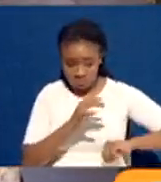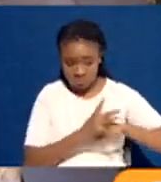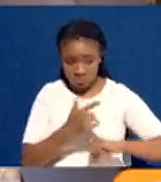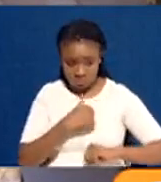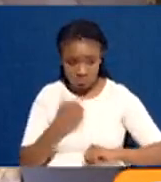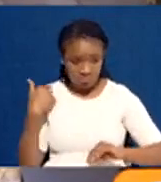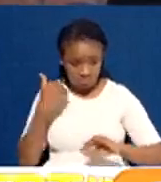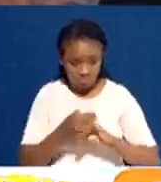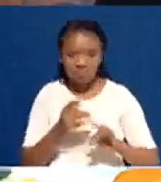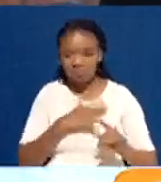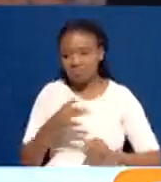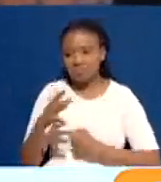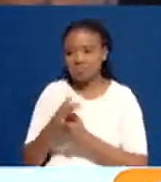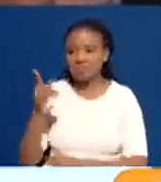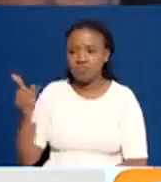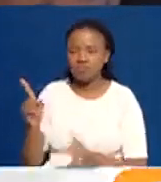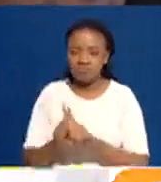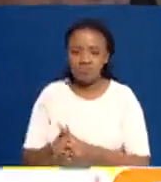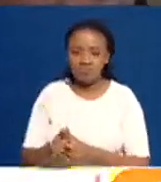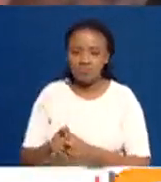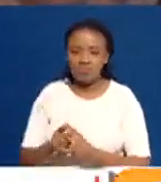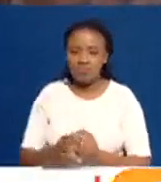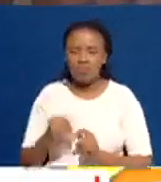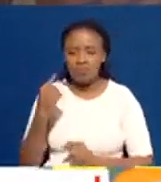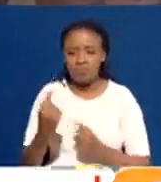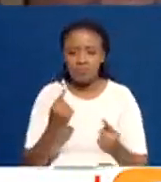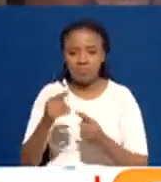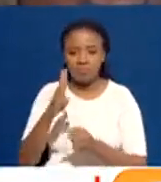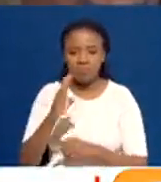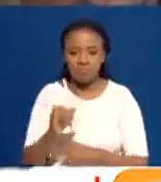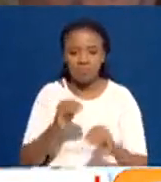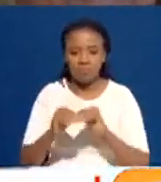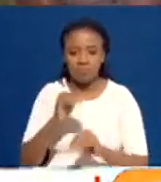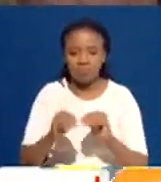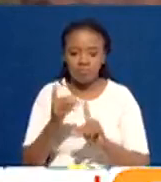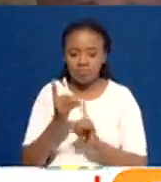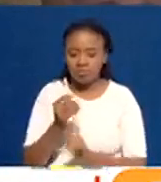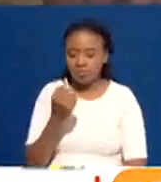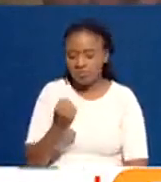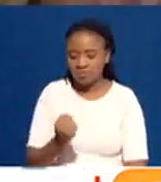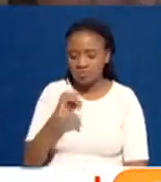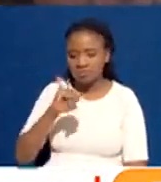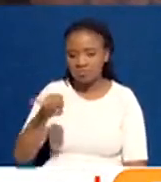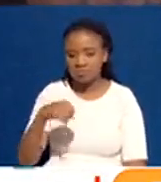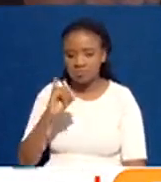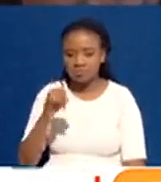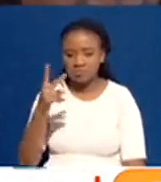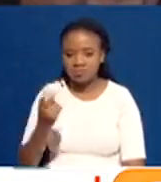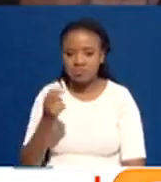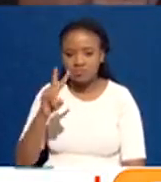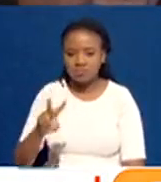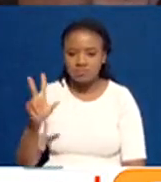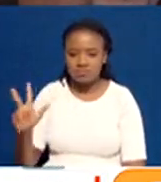past four elections. Katika by-election ya tarehe 5 mwezi wa